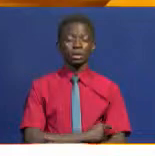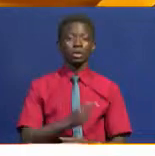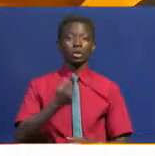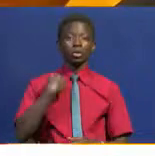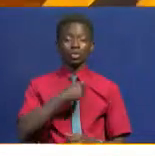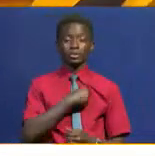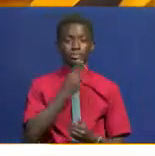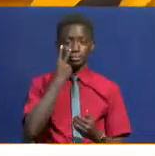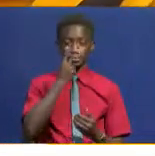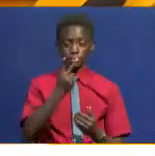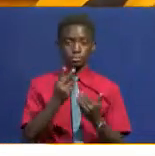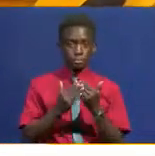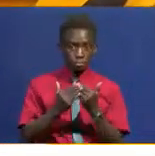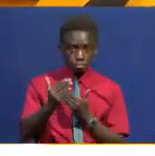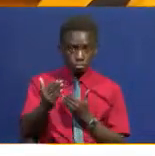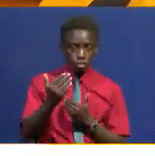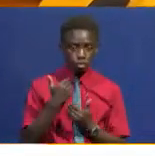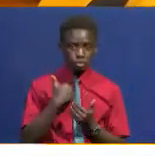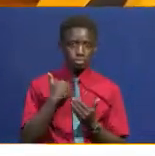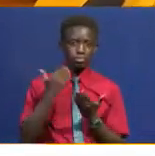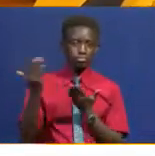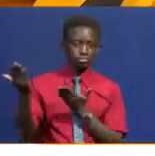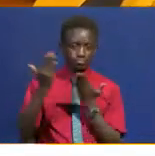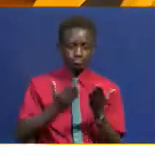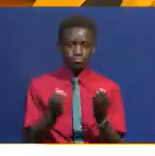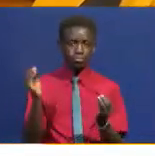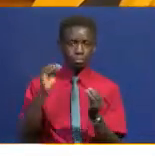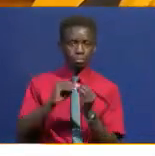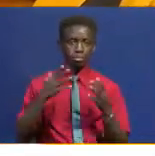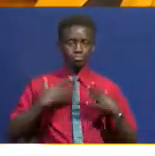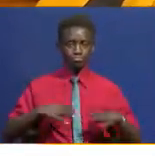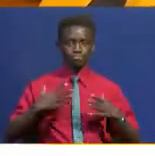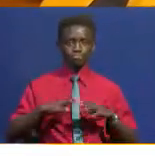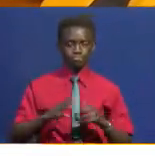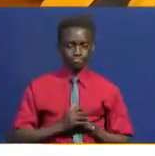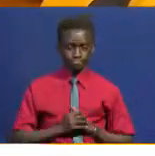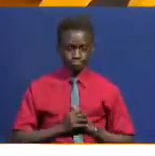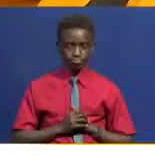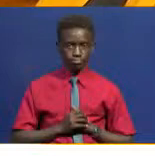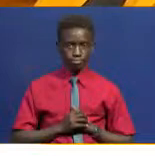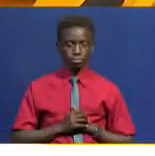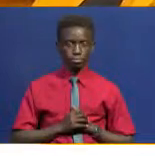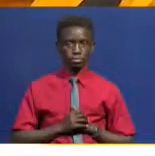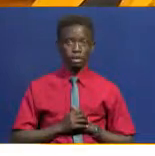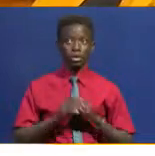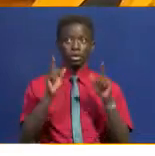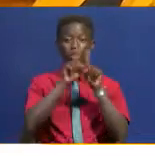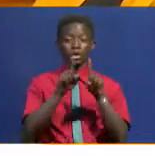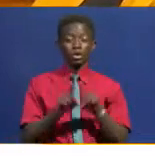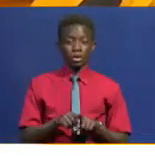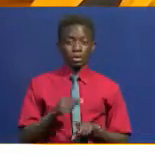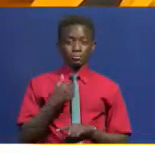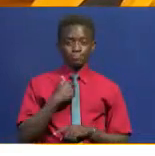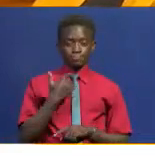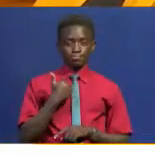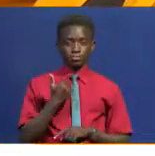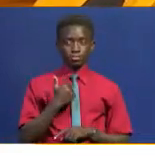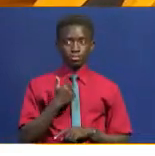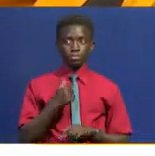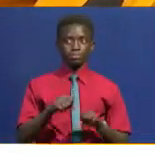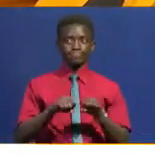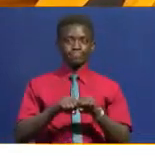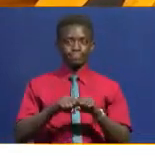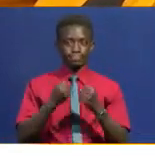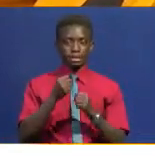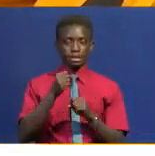we are looking forward to bringing more people on board. I would also like to break